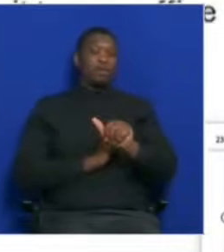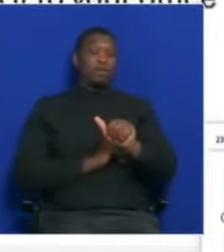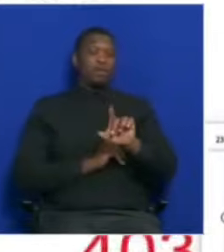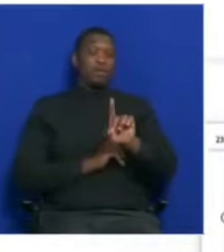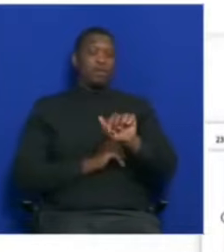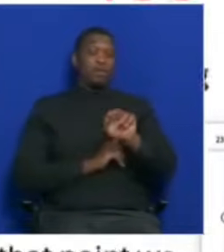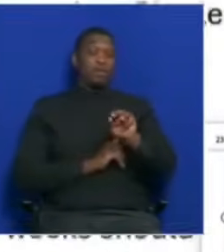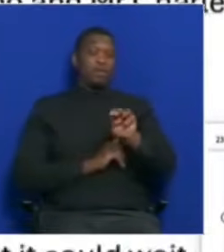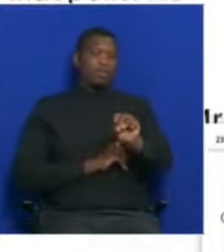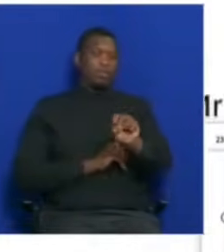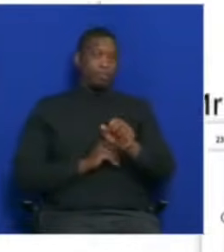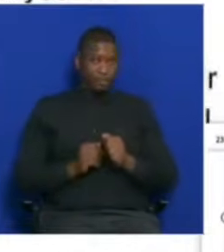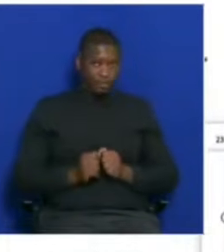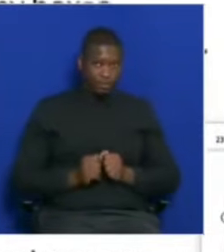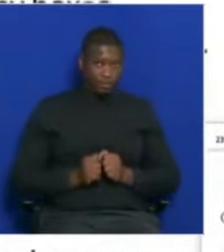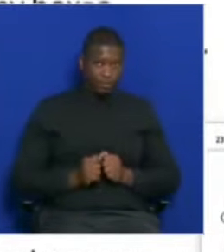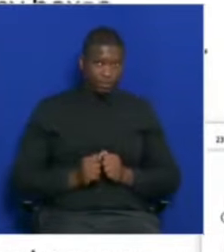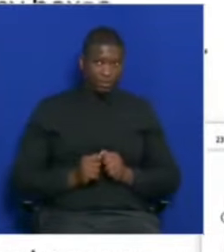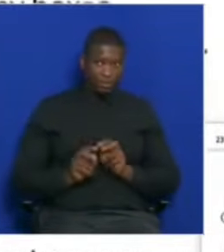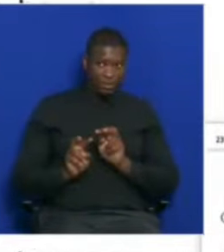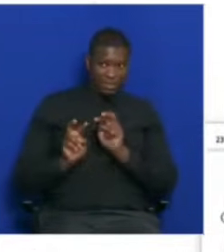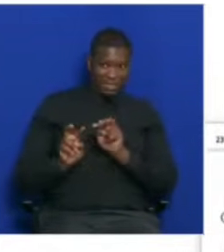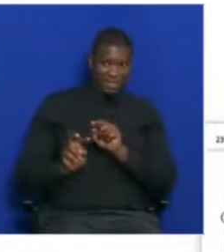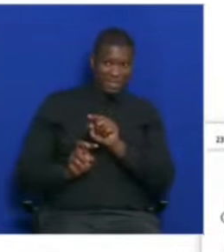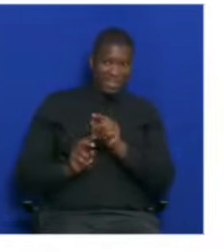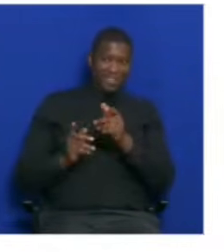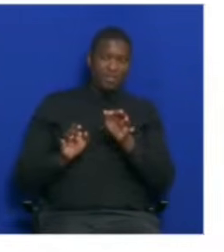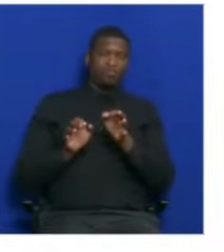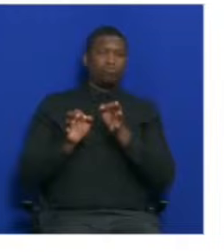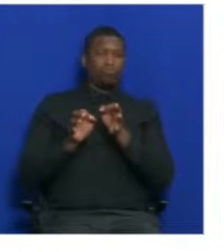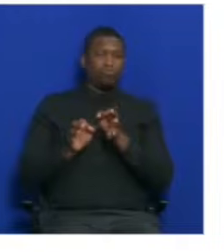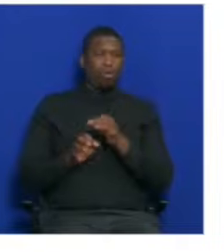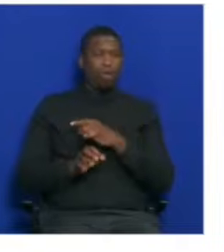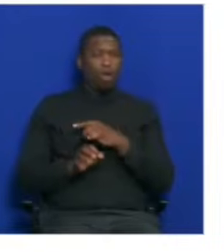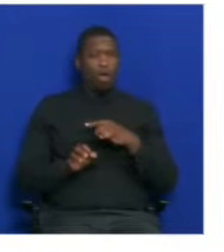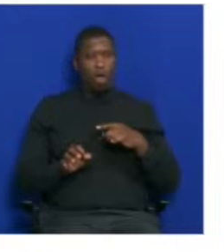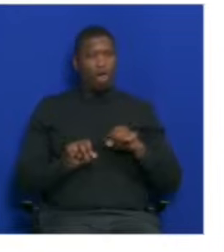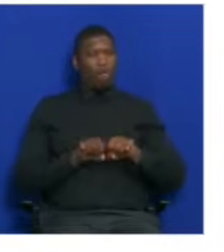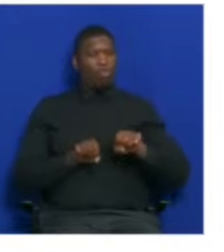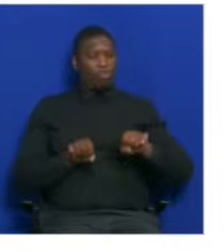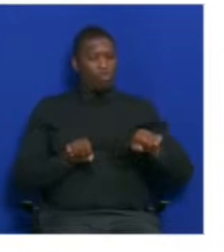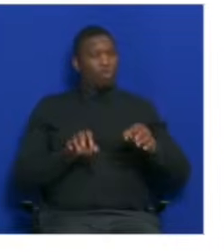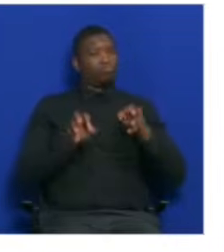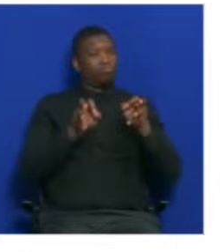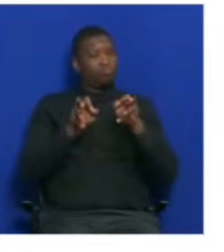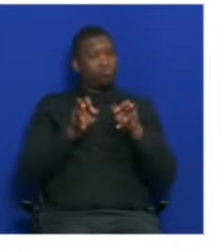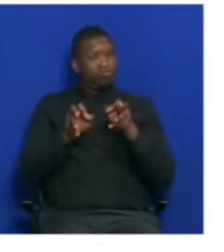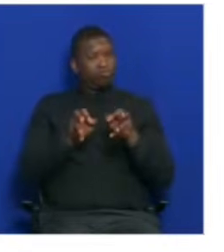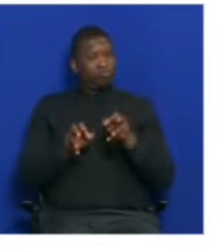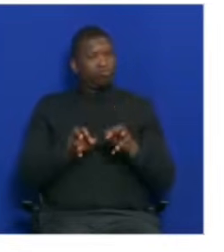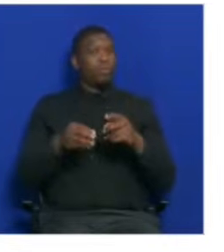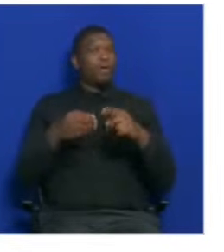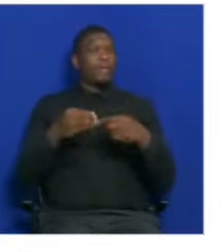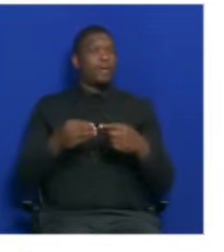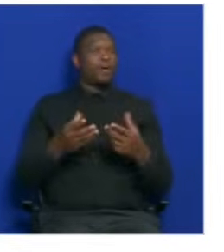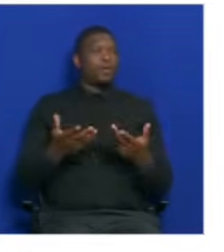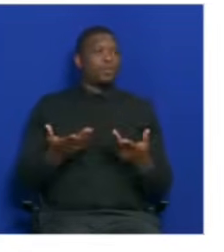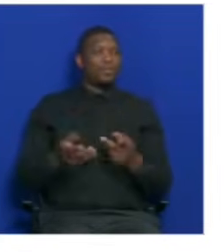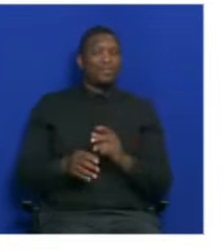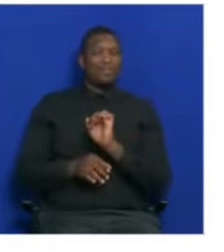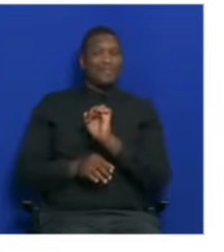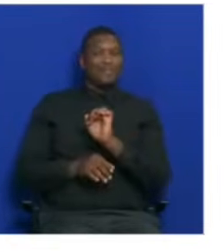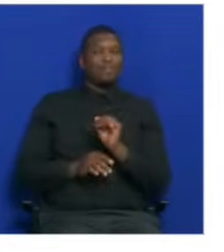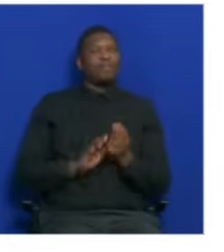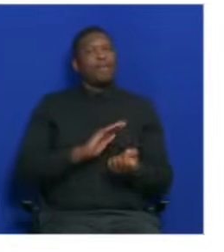Yes. And you'll see there she does a long explanation about her account of what happened